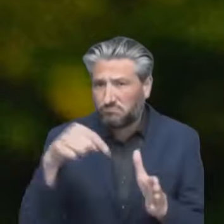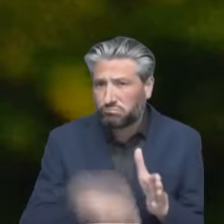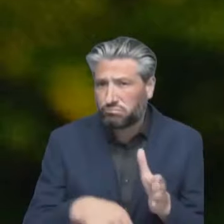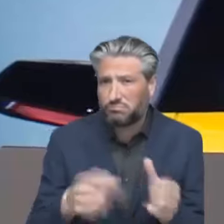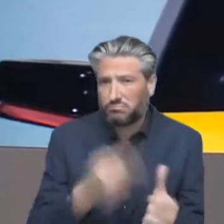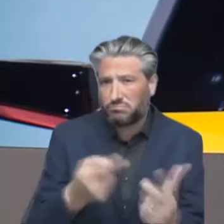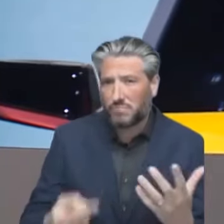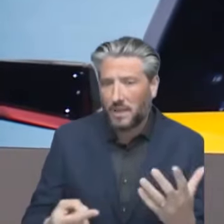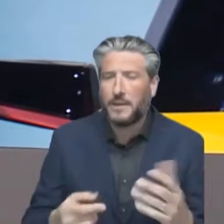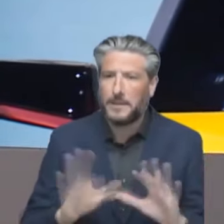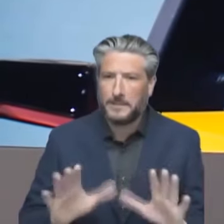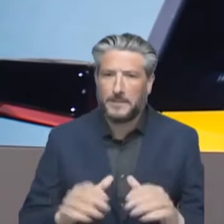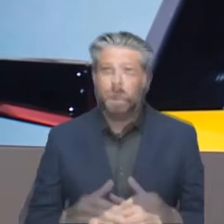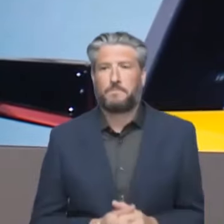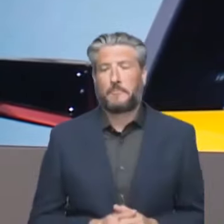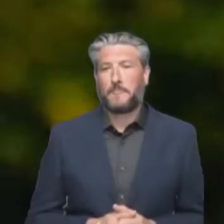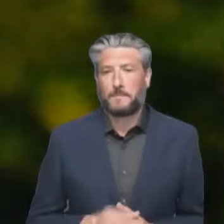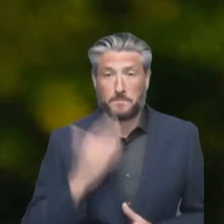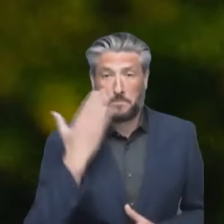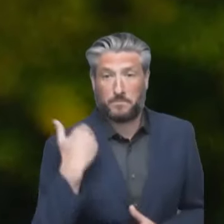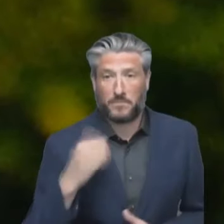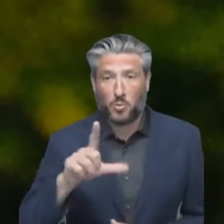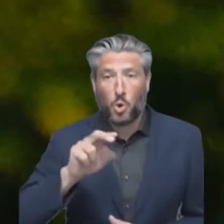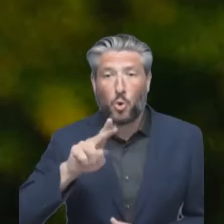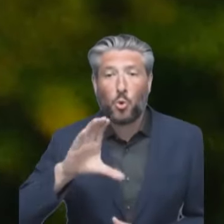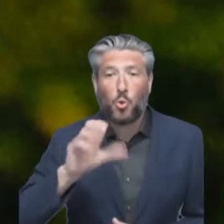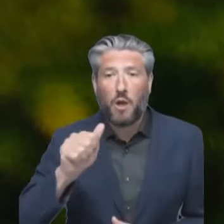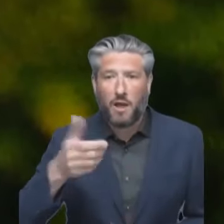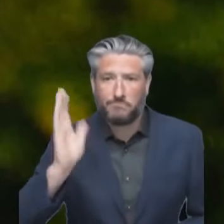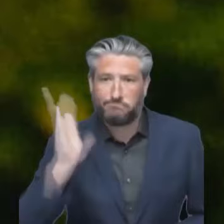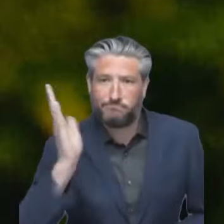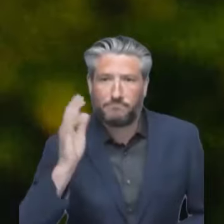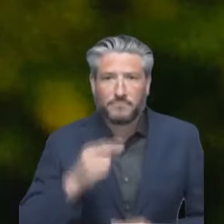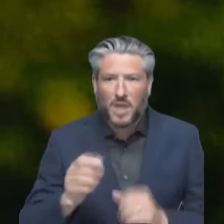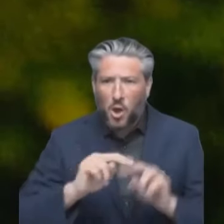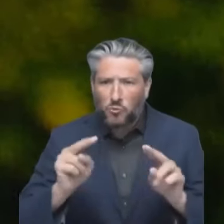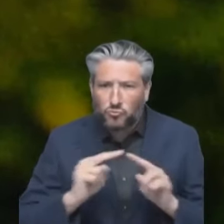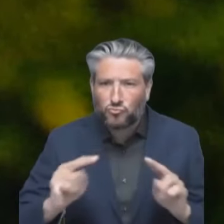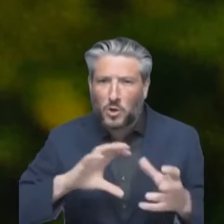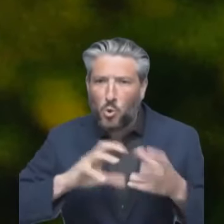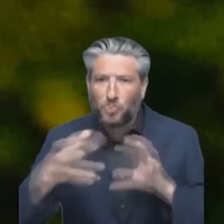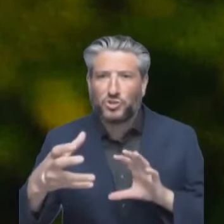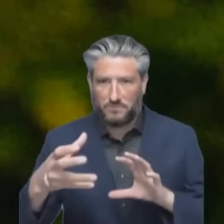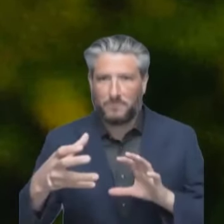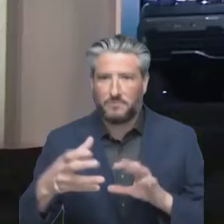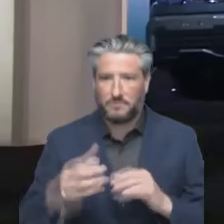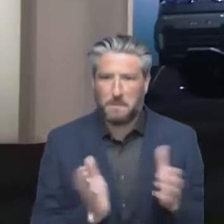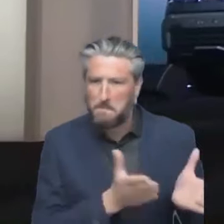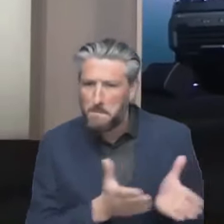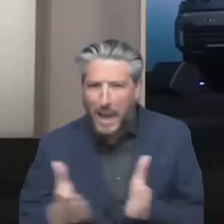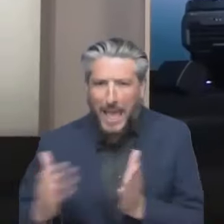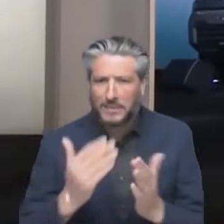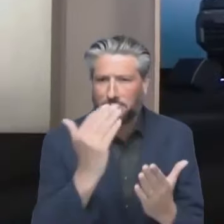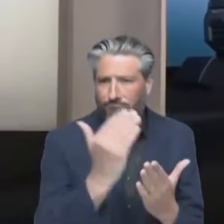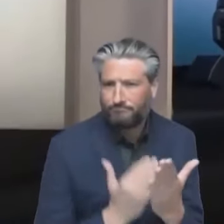emotion. Luca has just reminded us of the main lines of the Renaultution plan, which, as you have seen, gives our group a tremendous